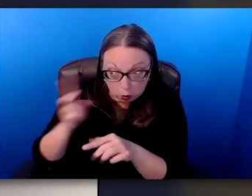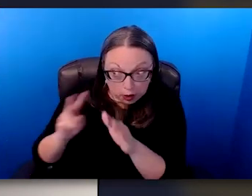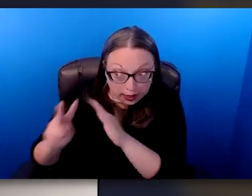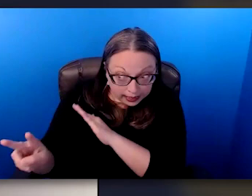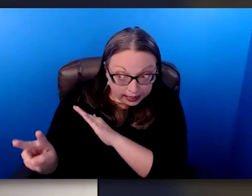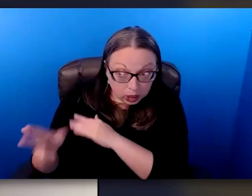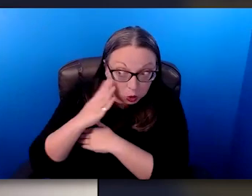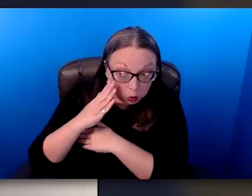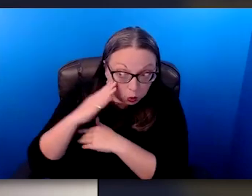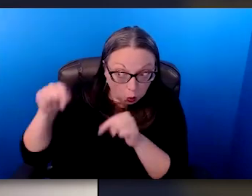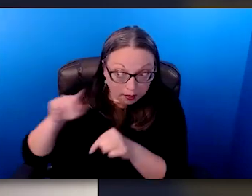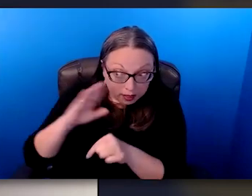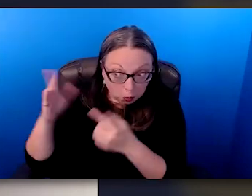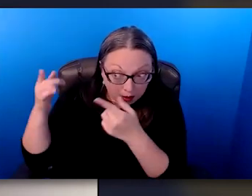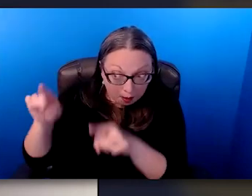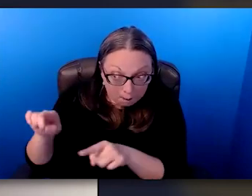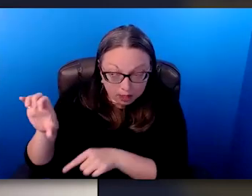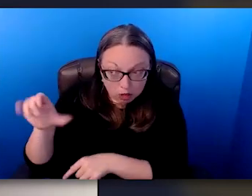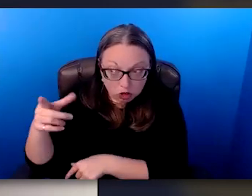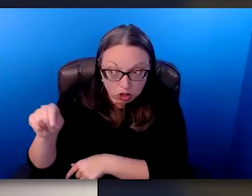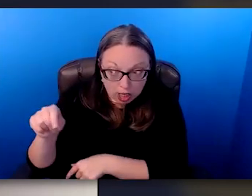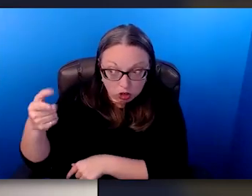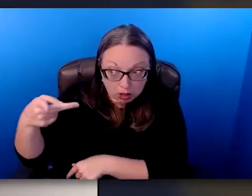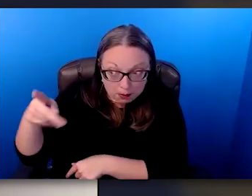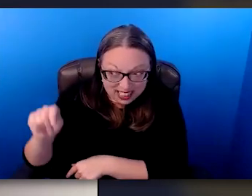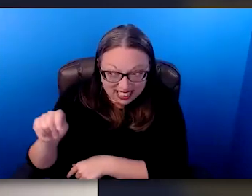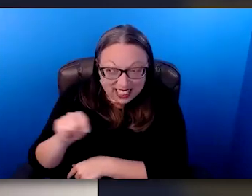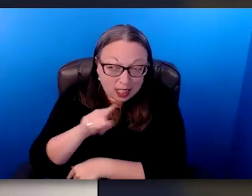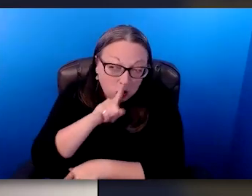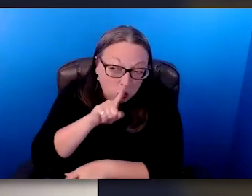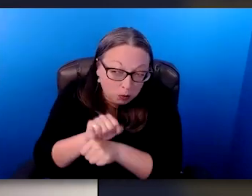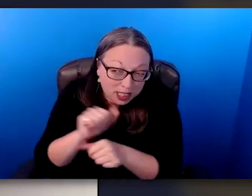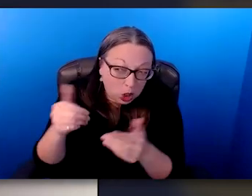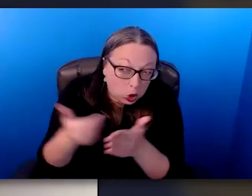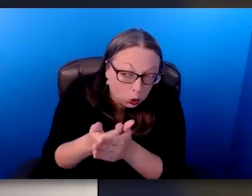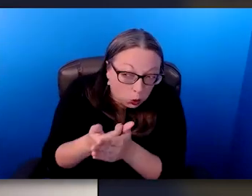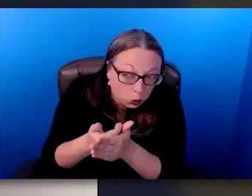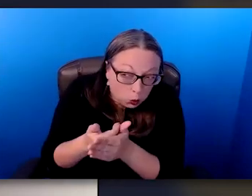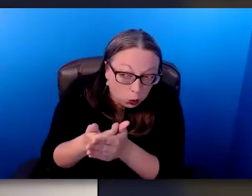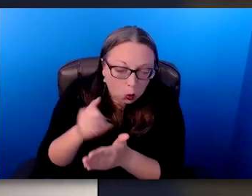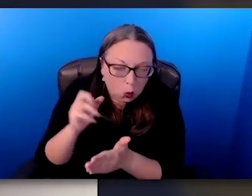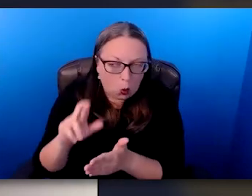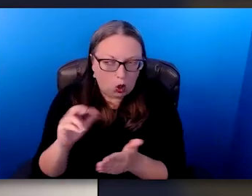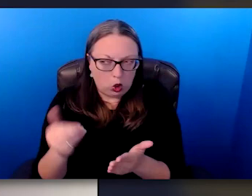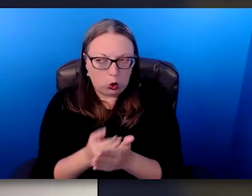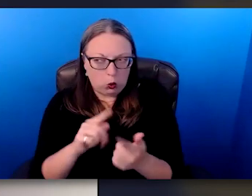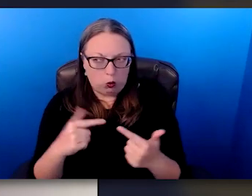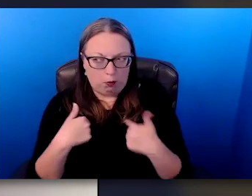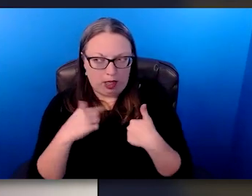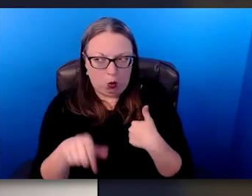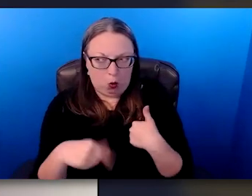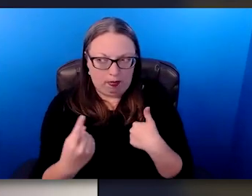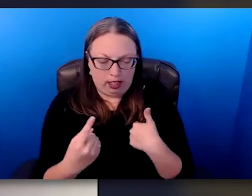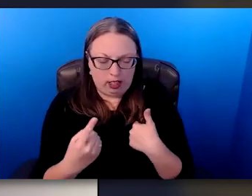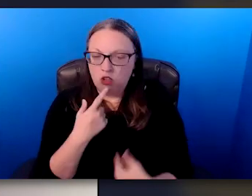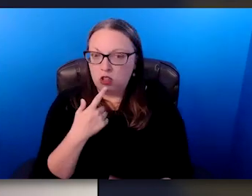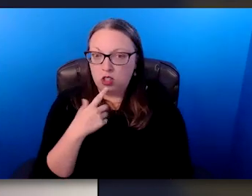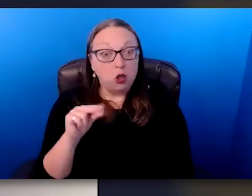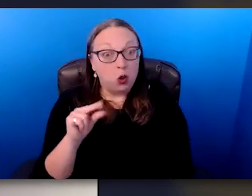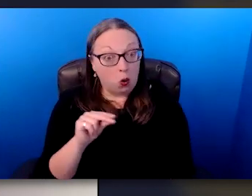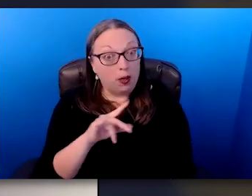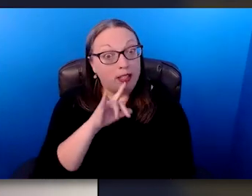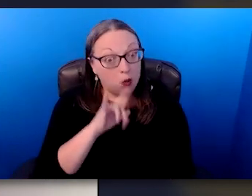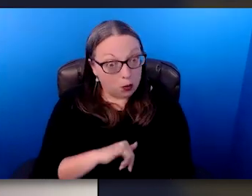seeing in ChatGPT really, really new? Or is it just new to me? And she said, no, it's